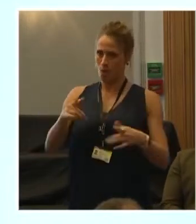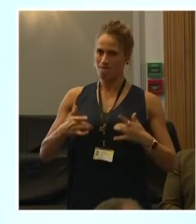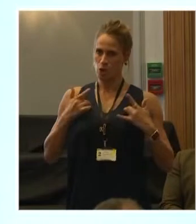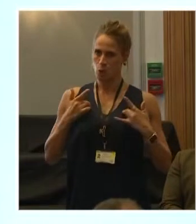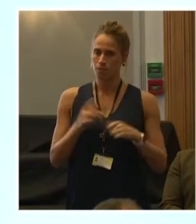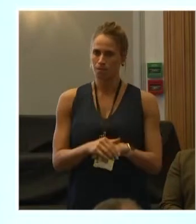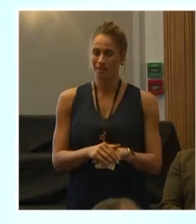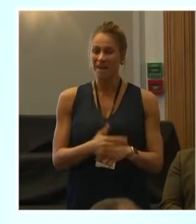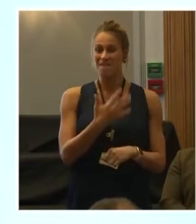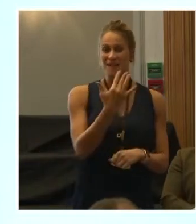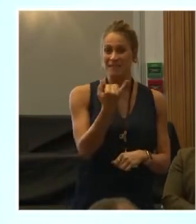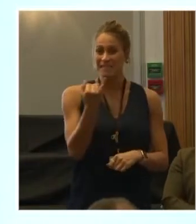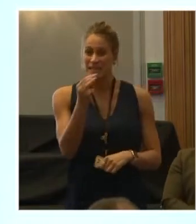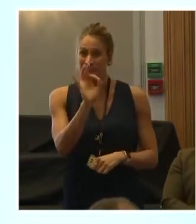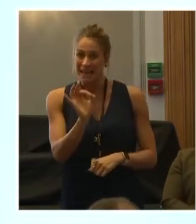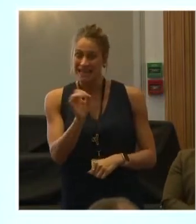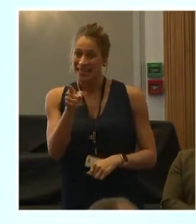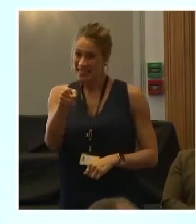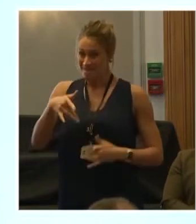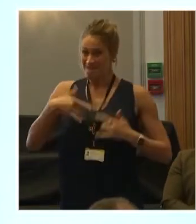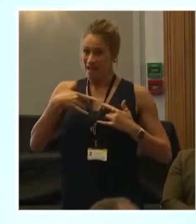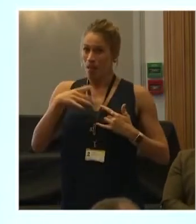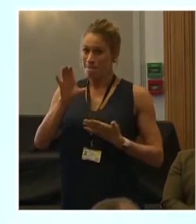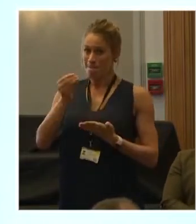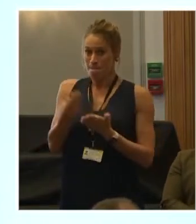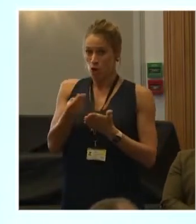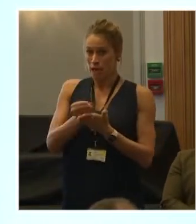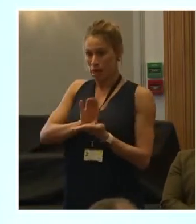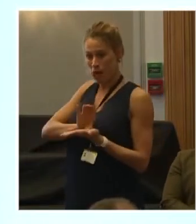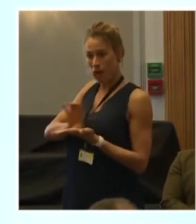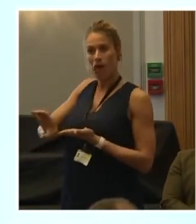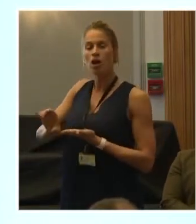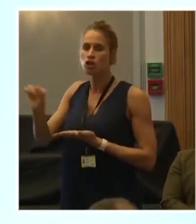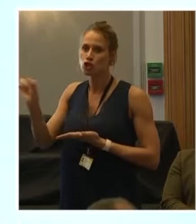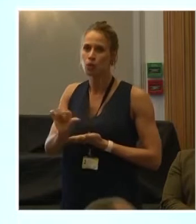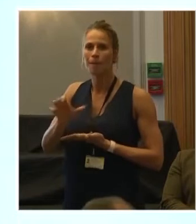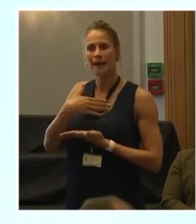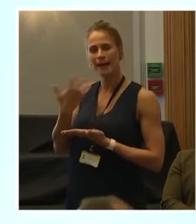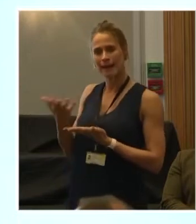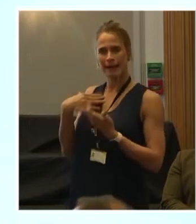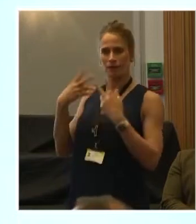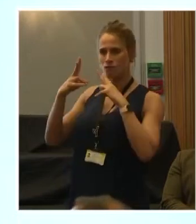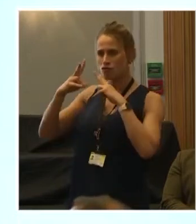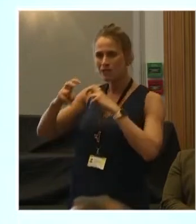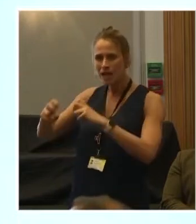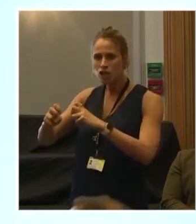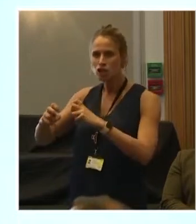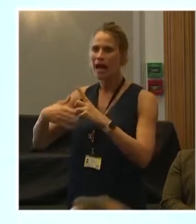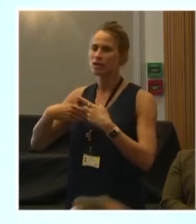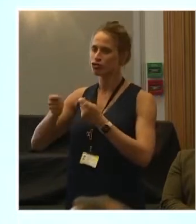you said you would like the focus should be on funding and promoting the search for causes and treatments for inherited sight